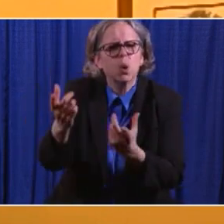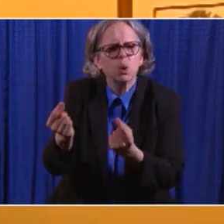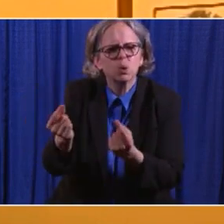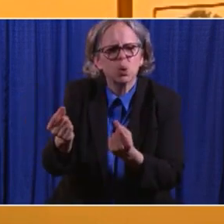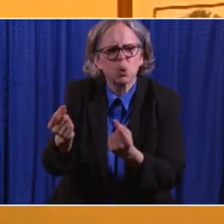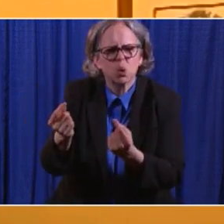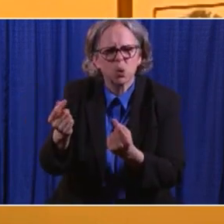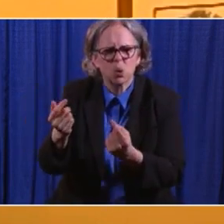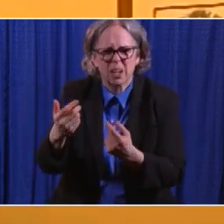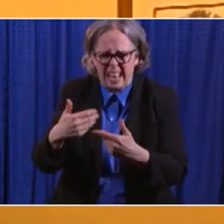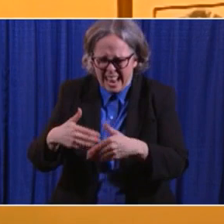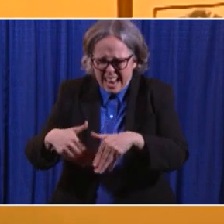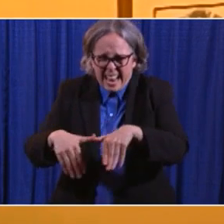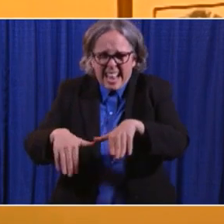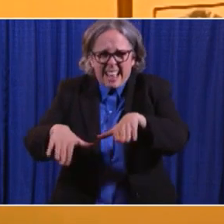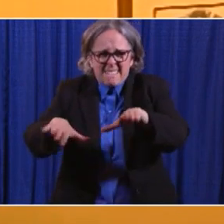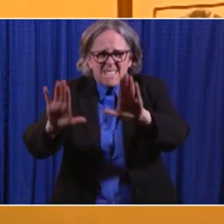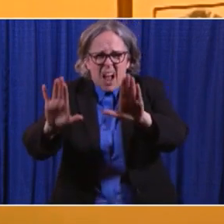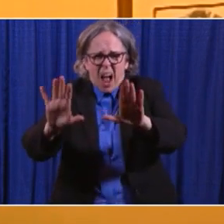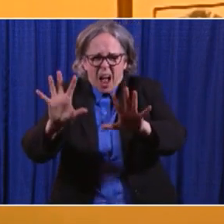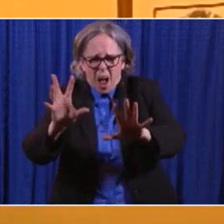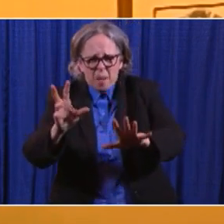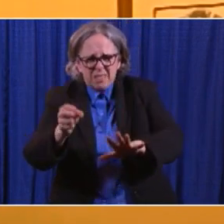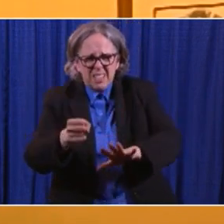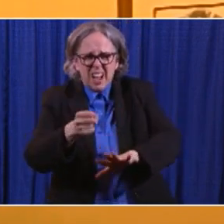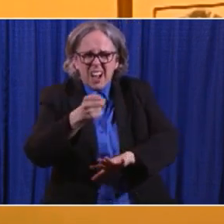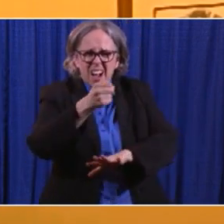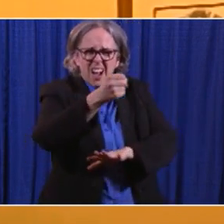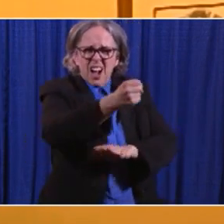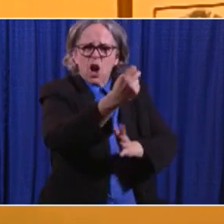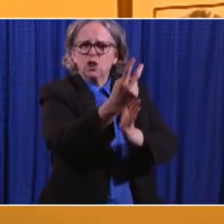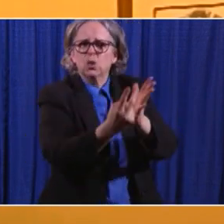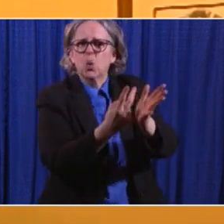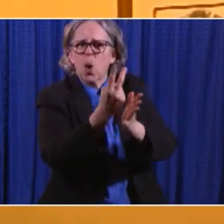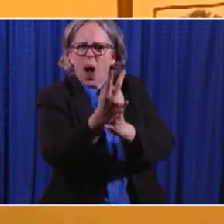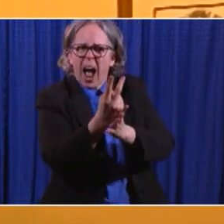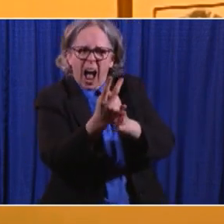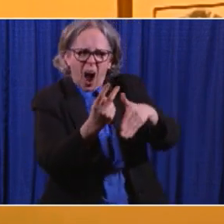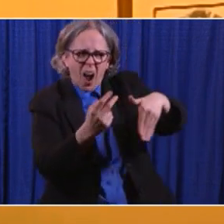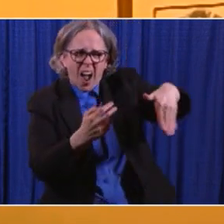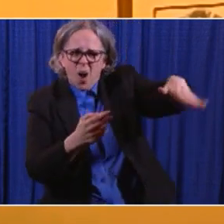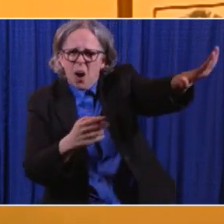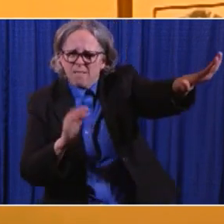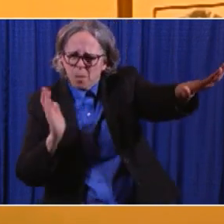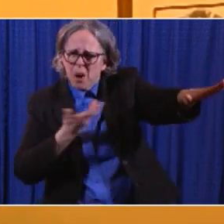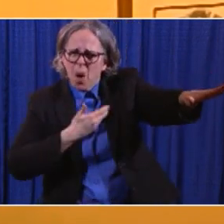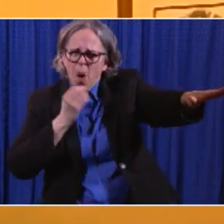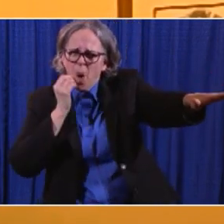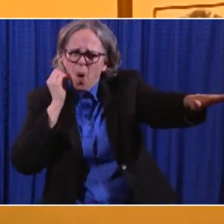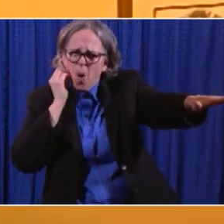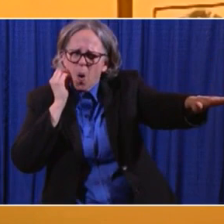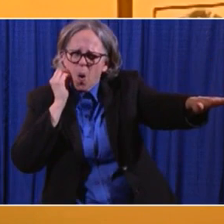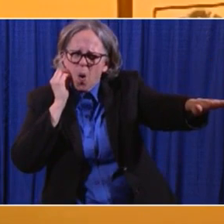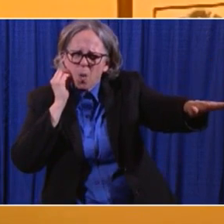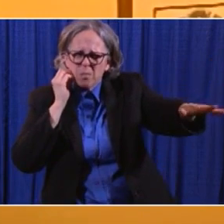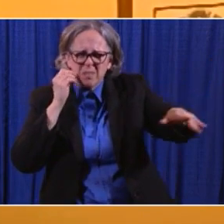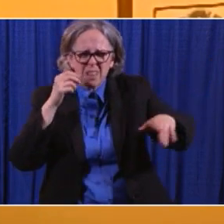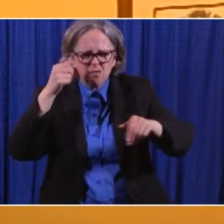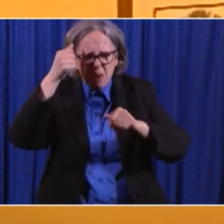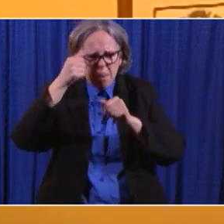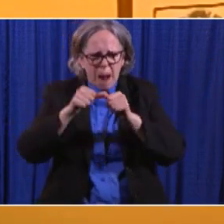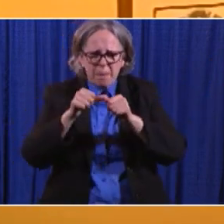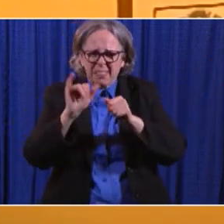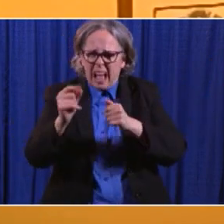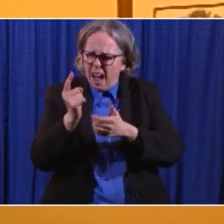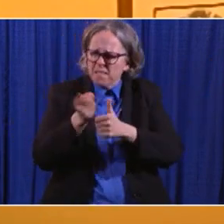to a facility over 2 hours away from our home. And I remember that first weekend he was away, we drove down